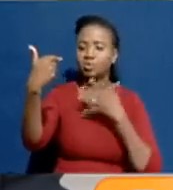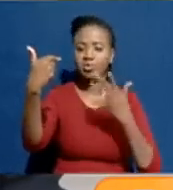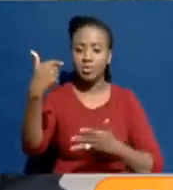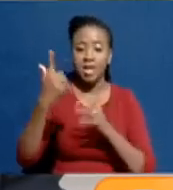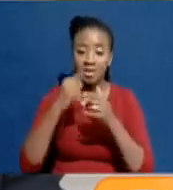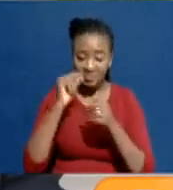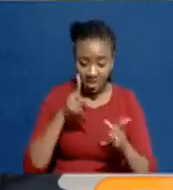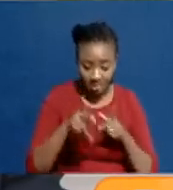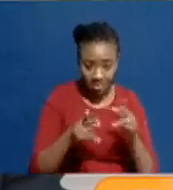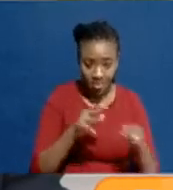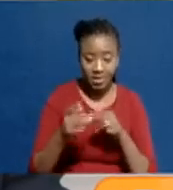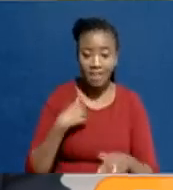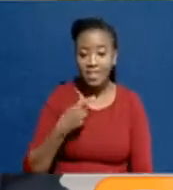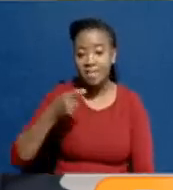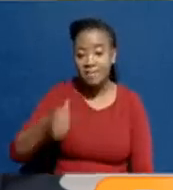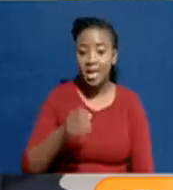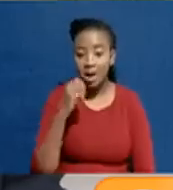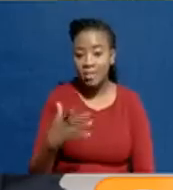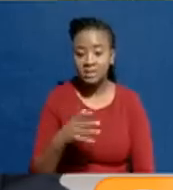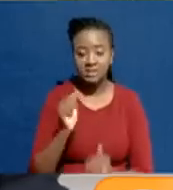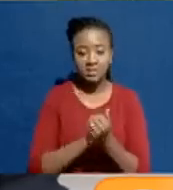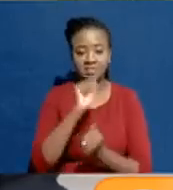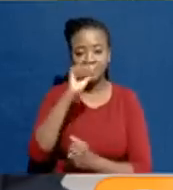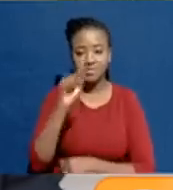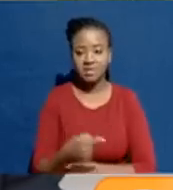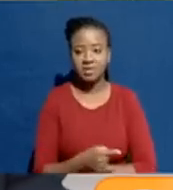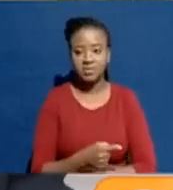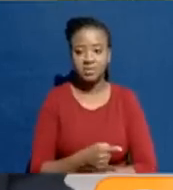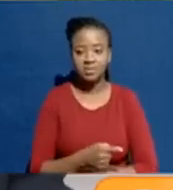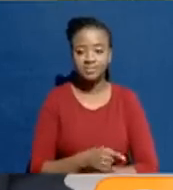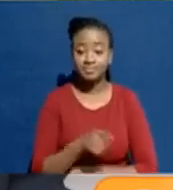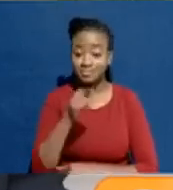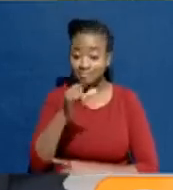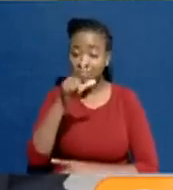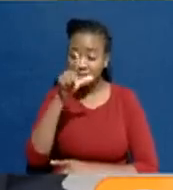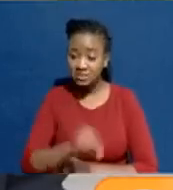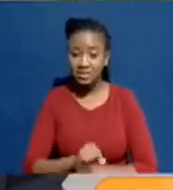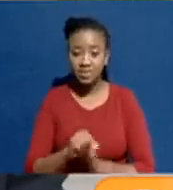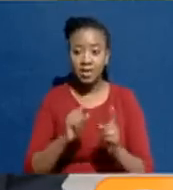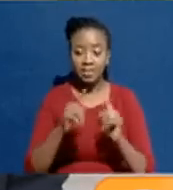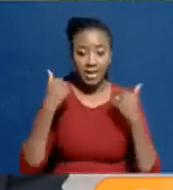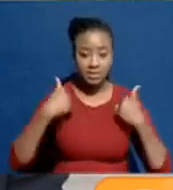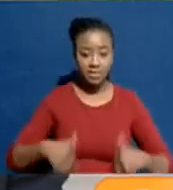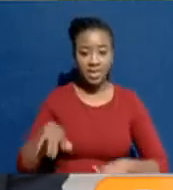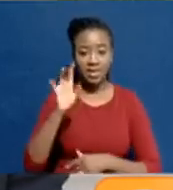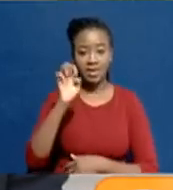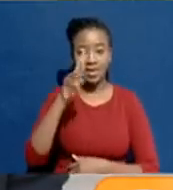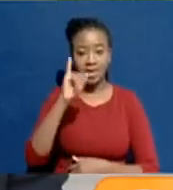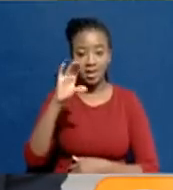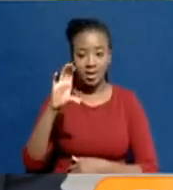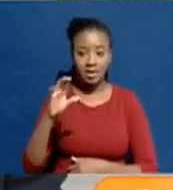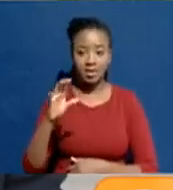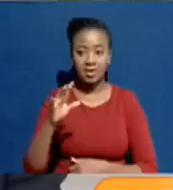I'll spend 15,000 anytime I shoot. That's the least. For someone like Eric Omondi, who always